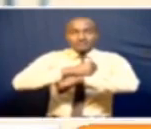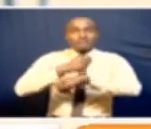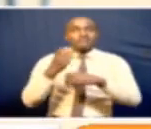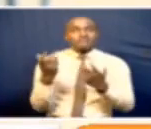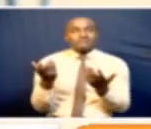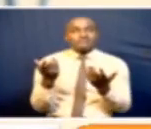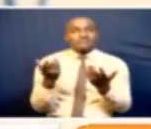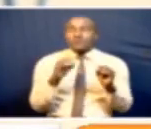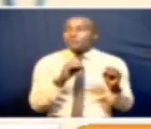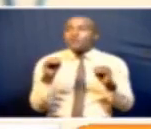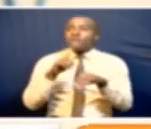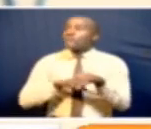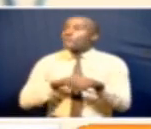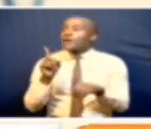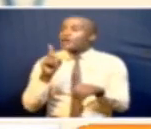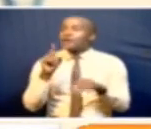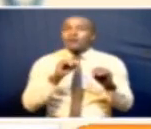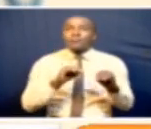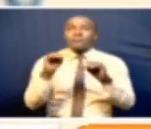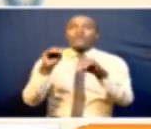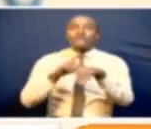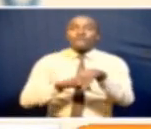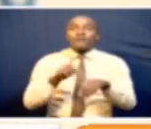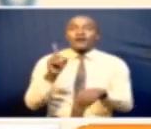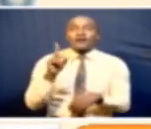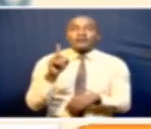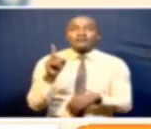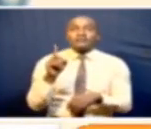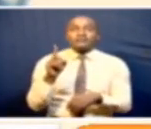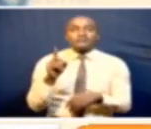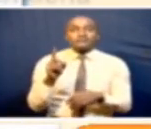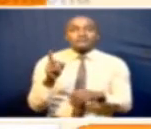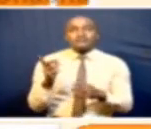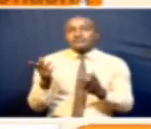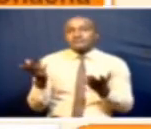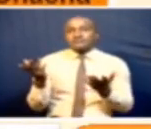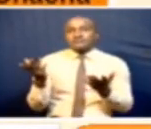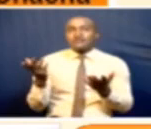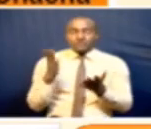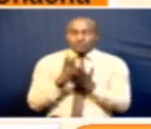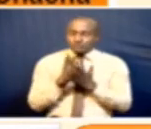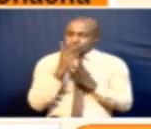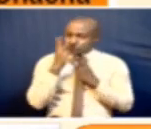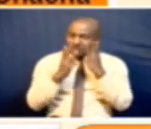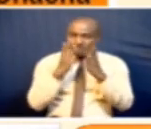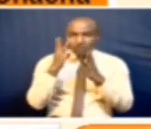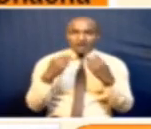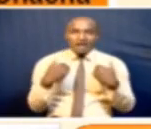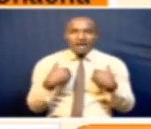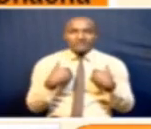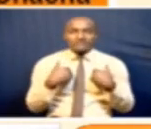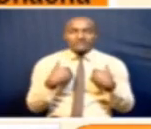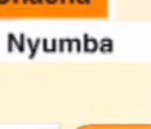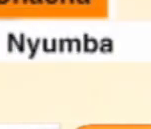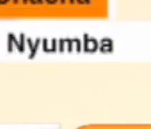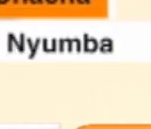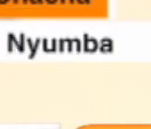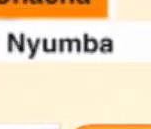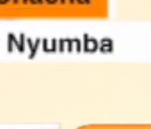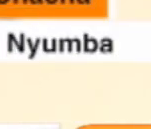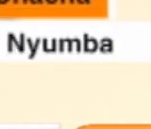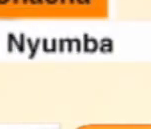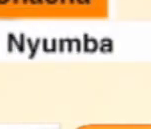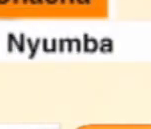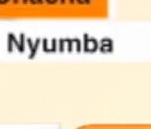moving? They are obviously visibly disturbed, and they are wondering what's going